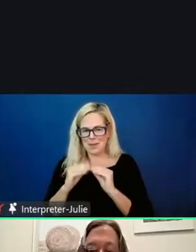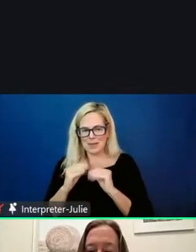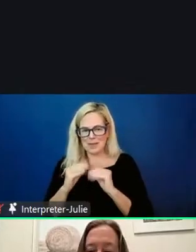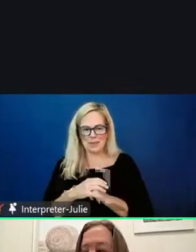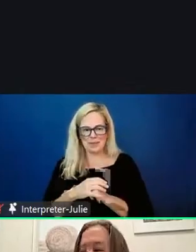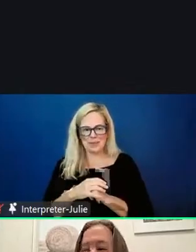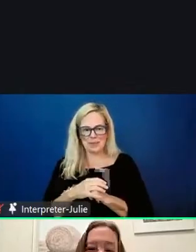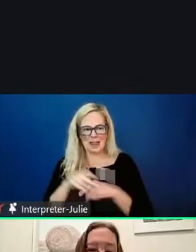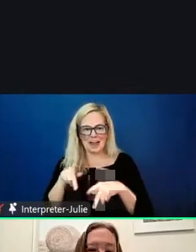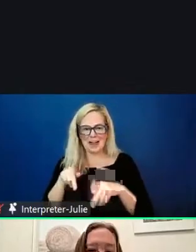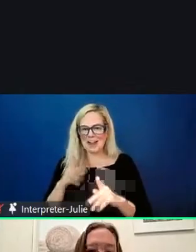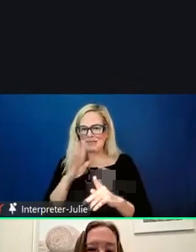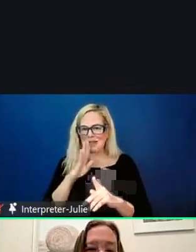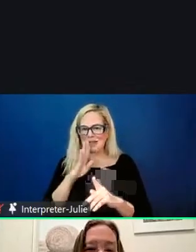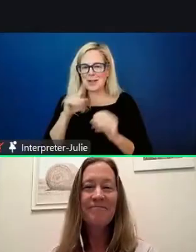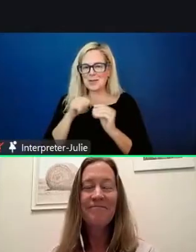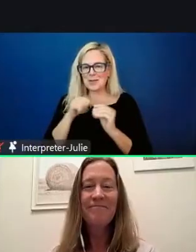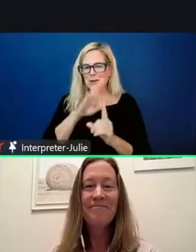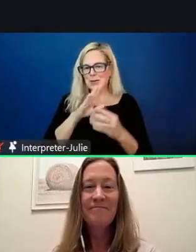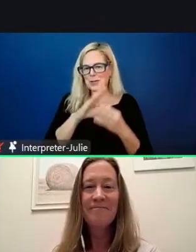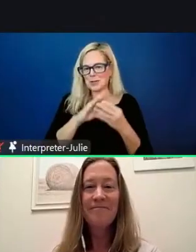stay in contact.